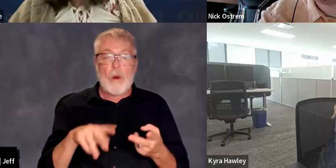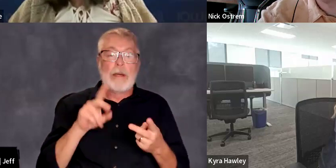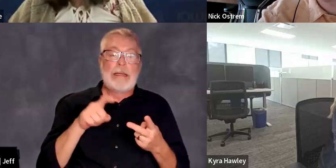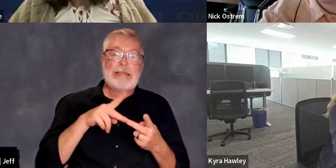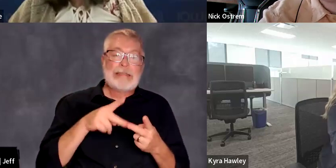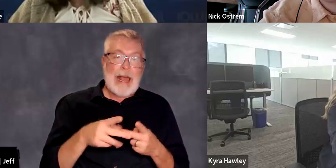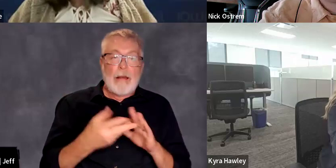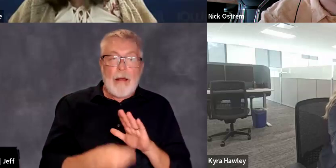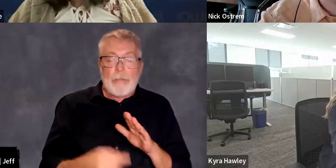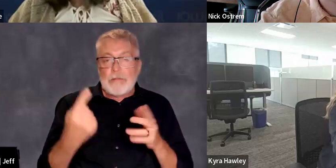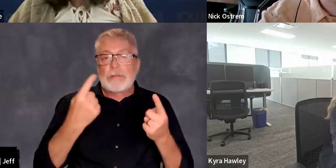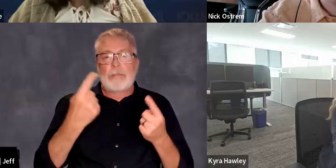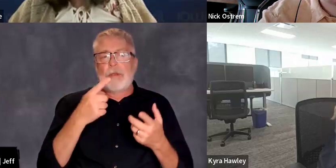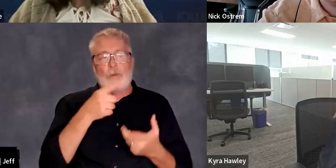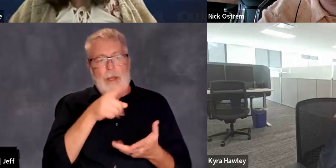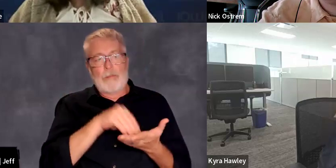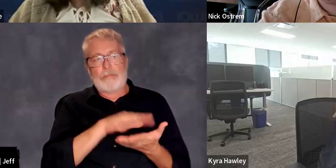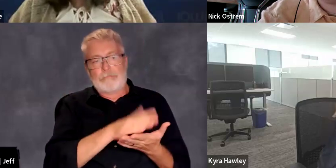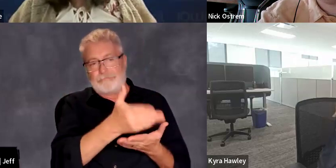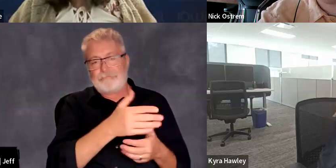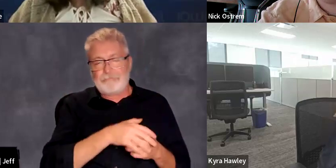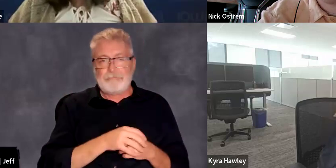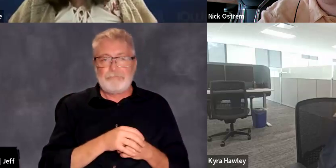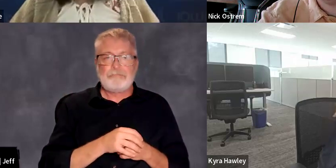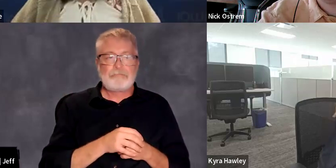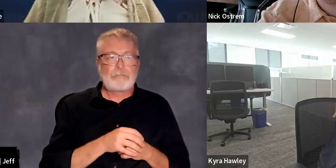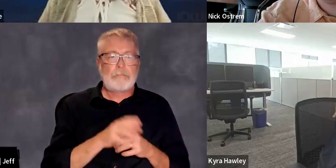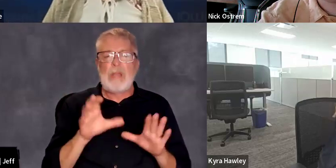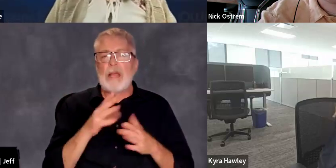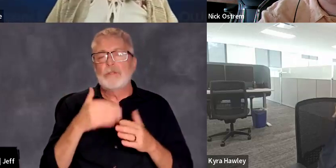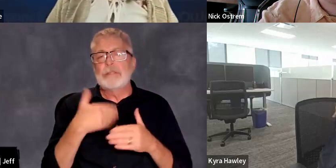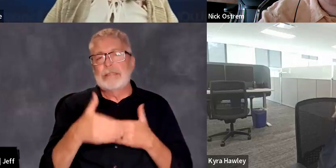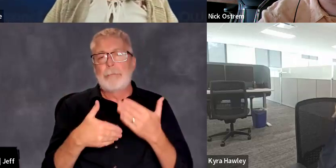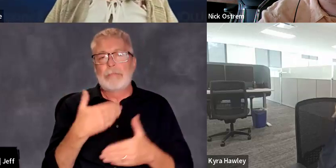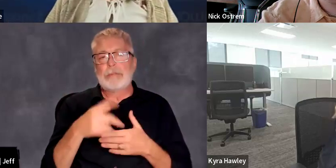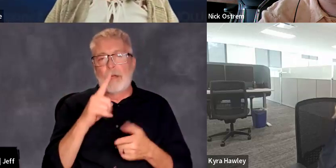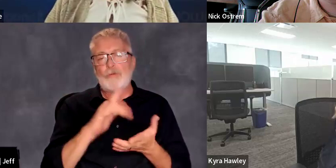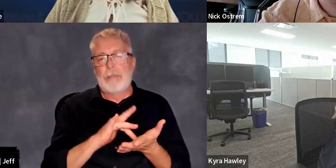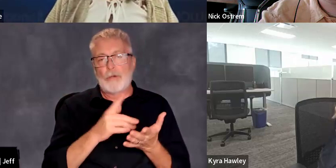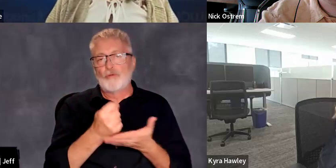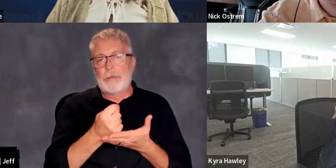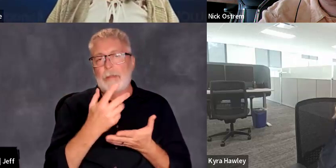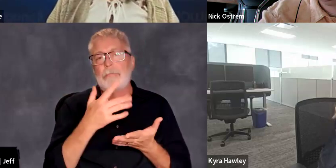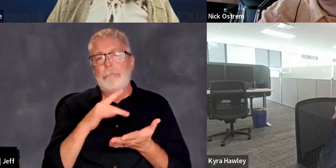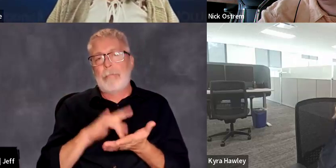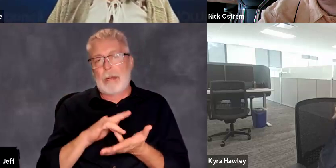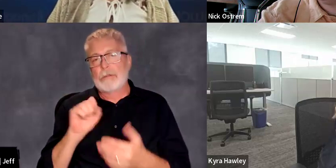add that. The action steps I need to take about your medical treatments and your medical supplies.